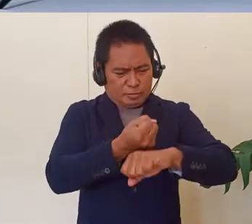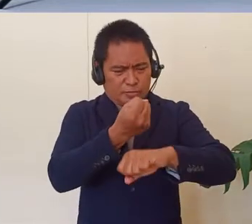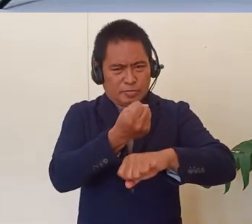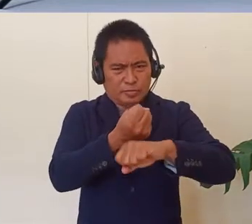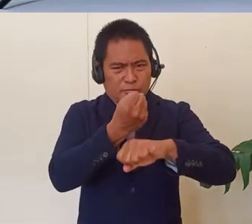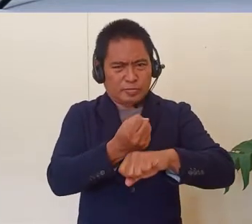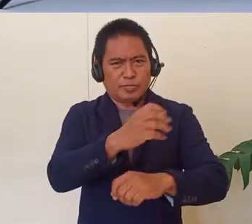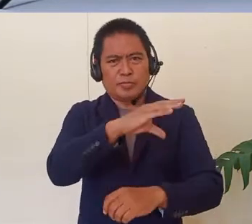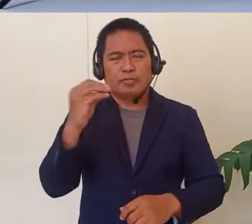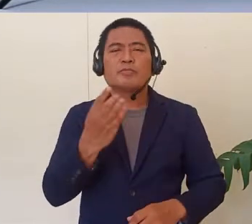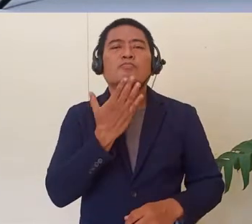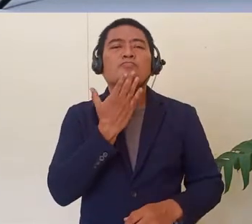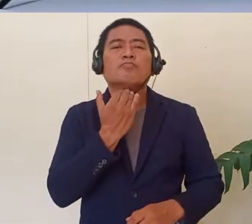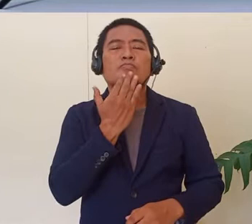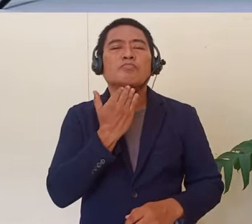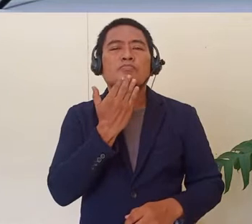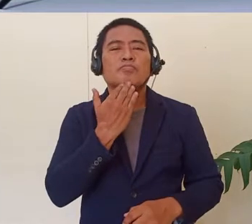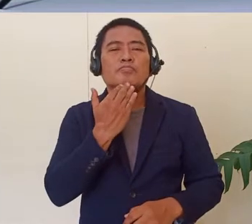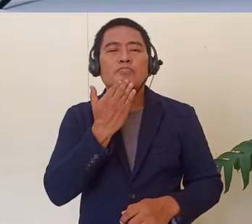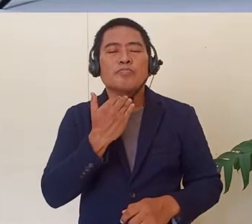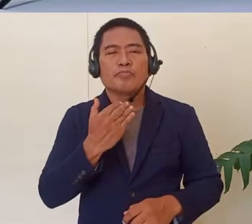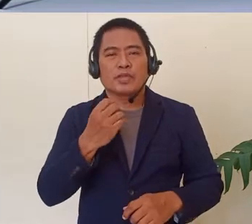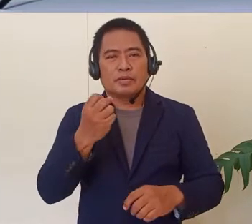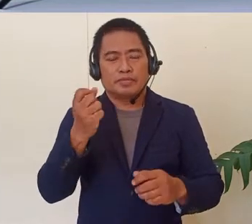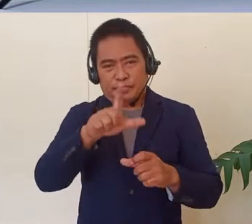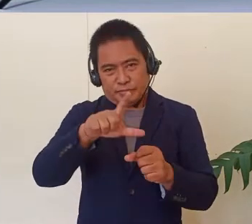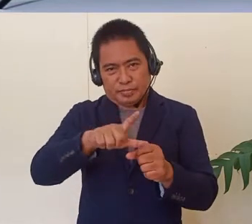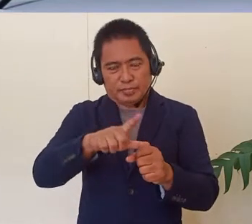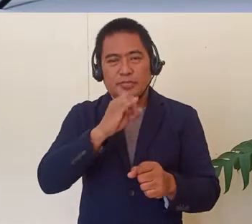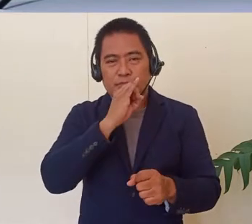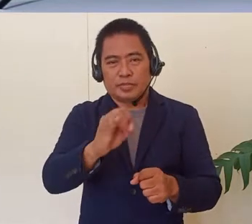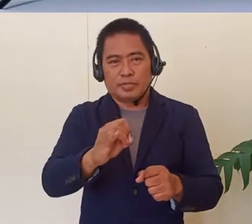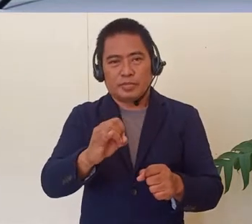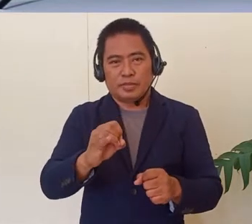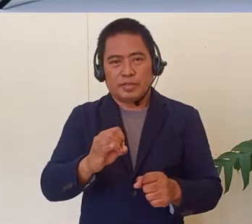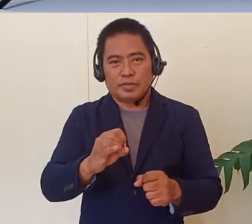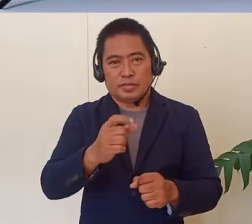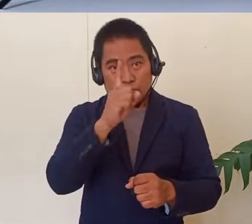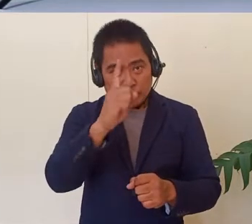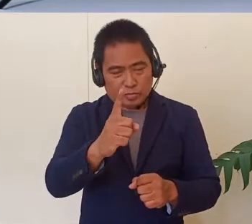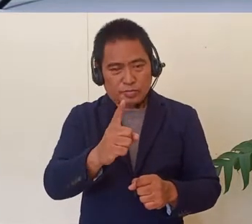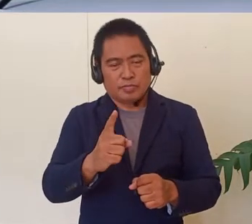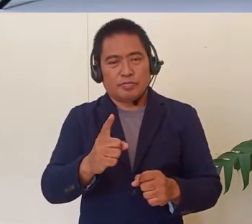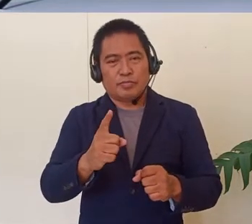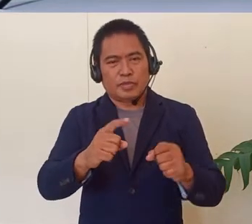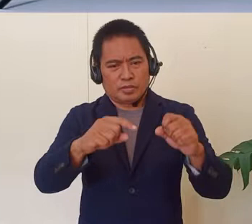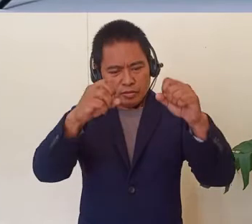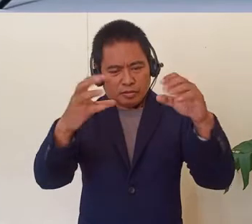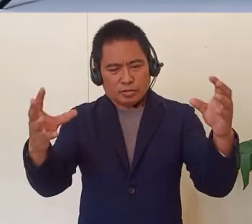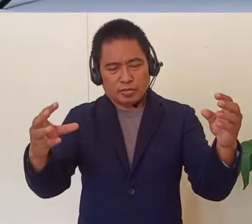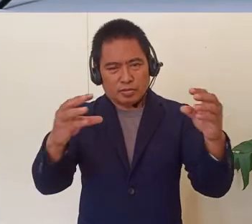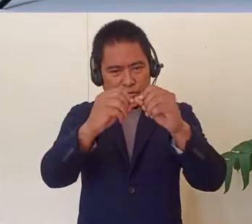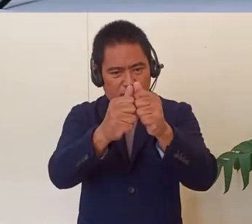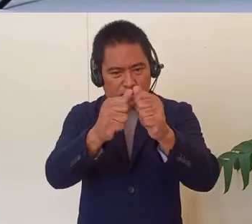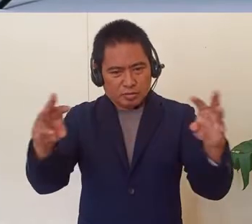component of the solution which dissolves in the solvent. It has the lesser component